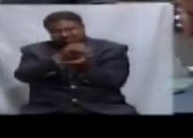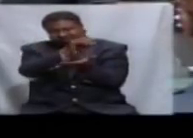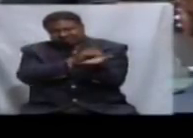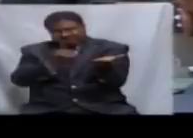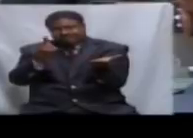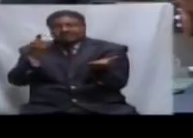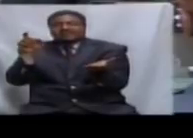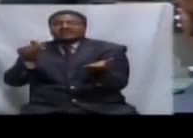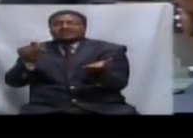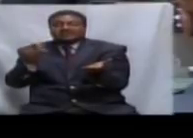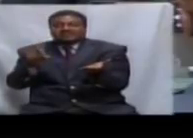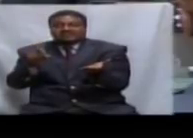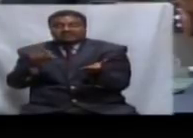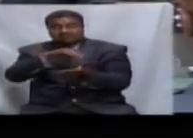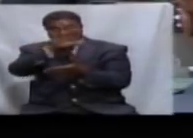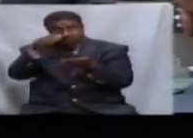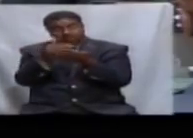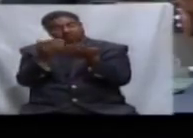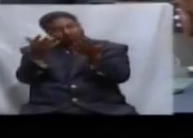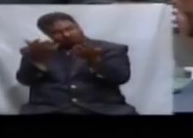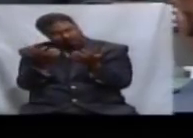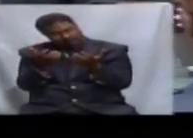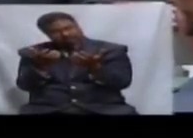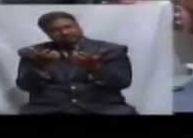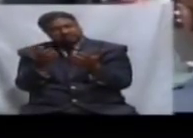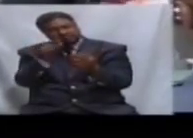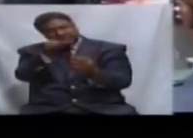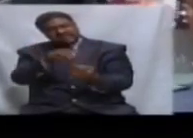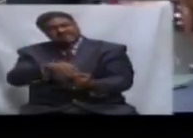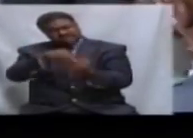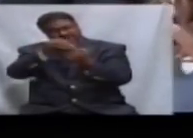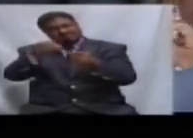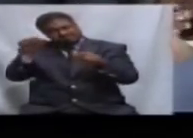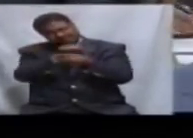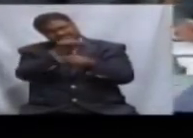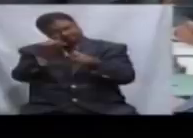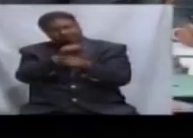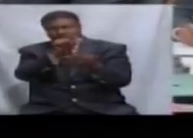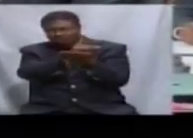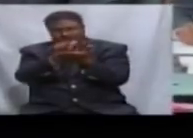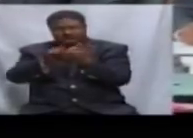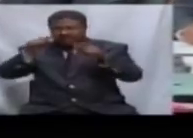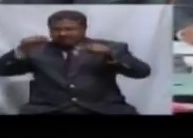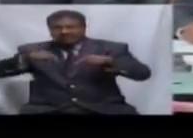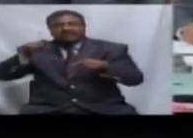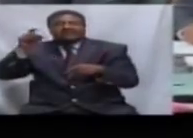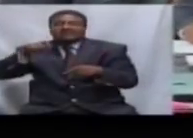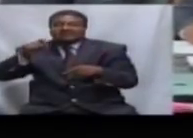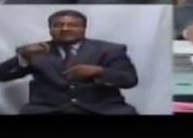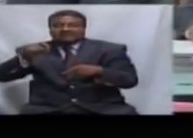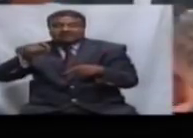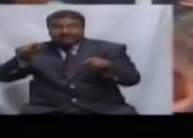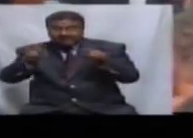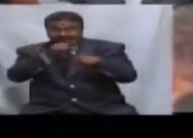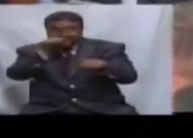stakeholders are willing to partner and ensure specialists get quality training locally. Speaking at the same